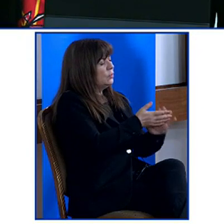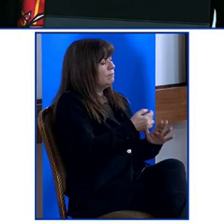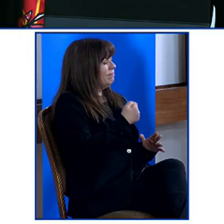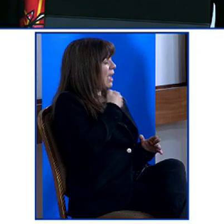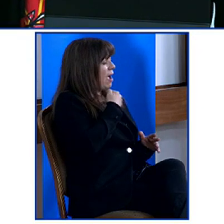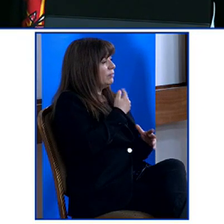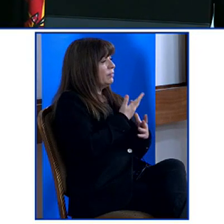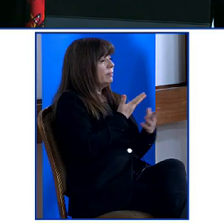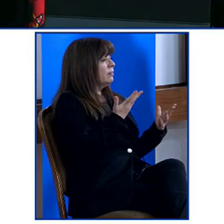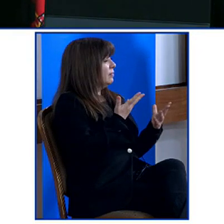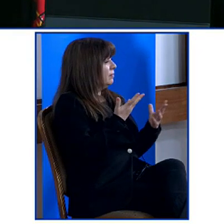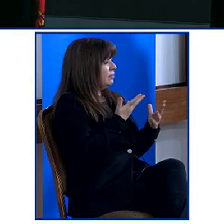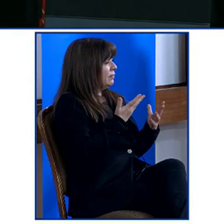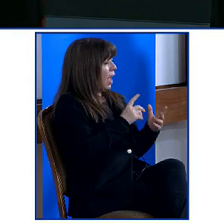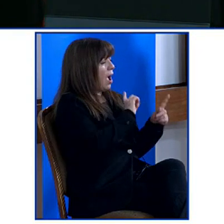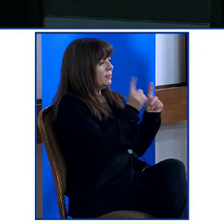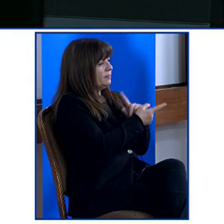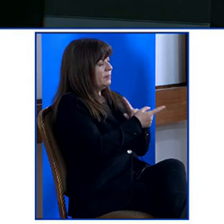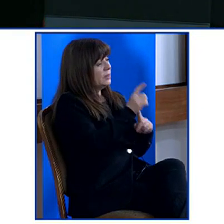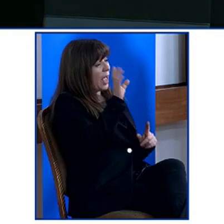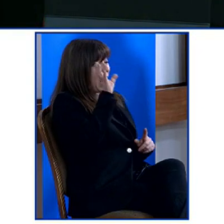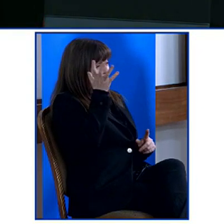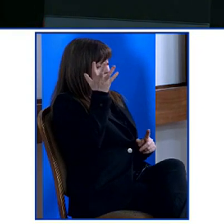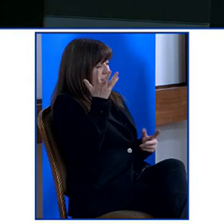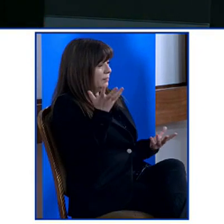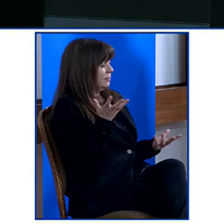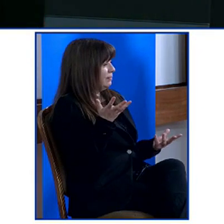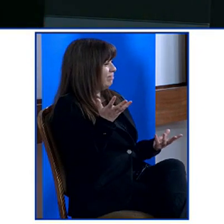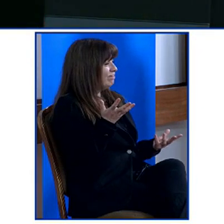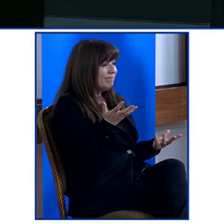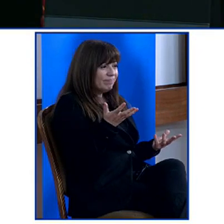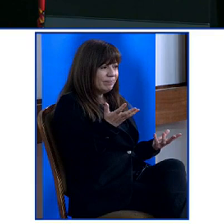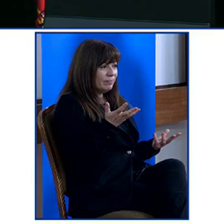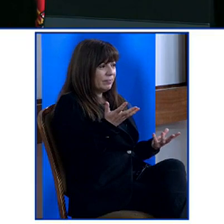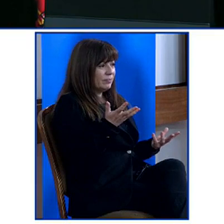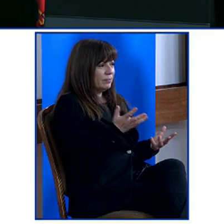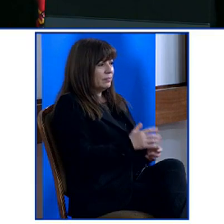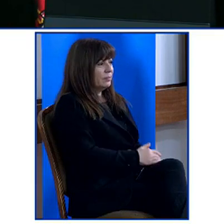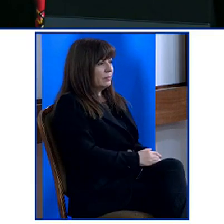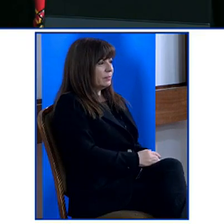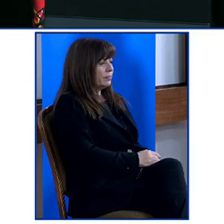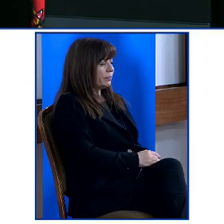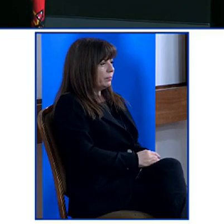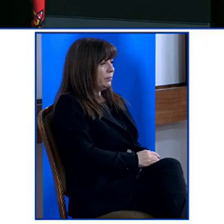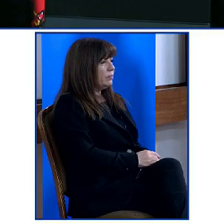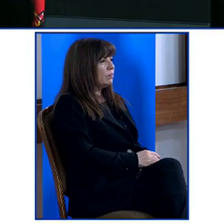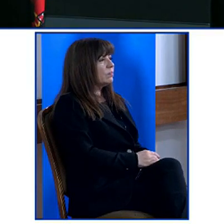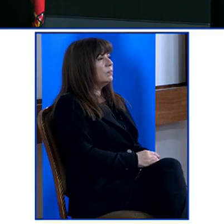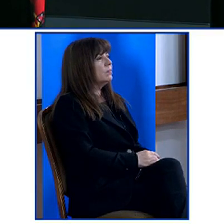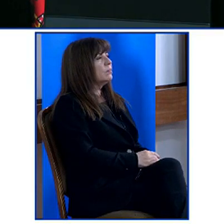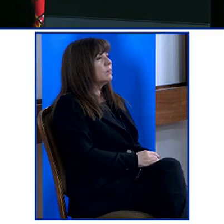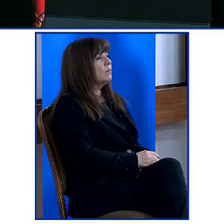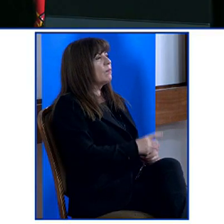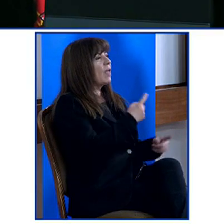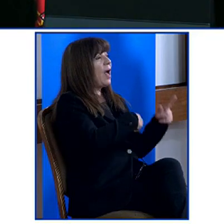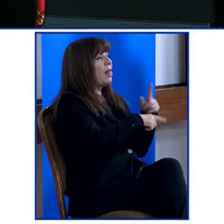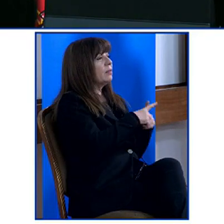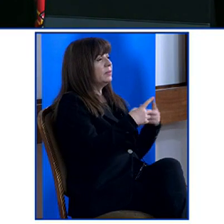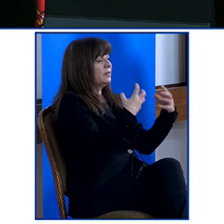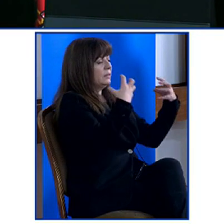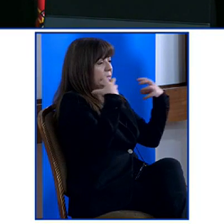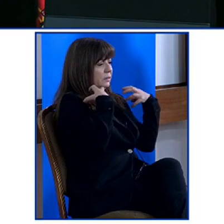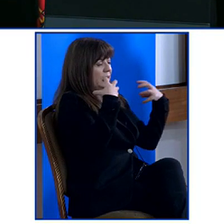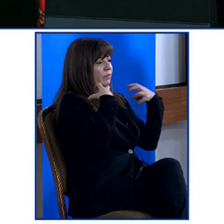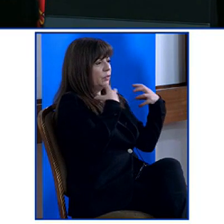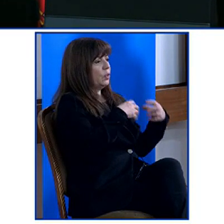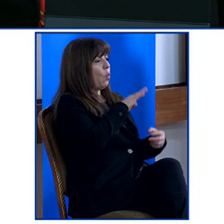earlier. It accounts for 4.4% of global emissions. That's just healthcare alone.